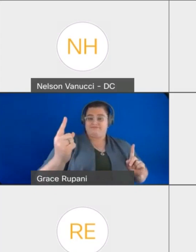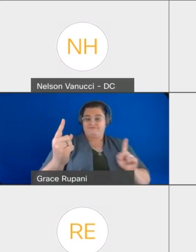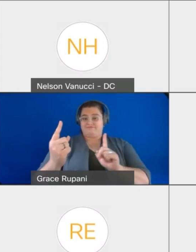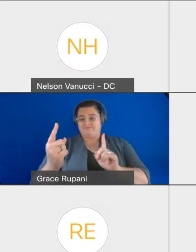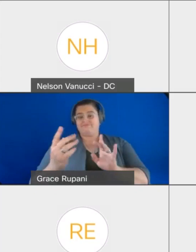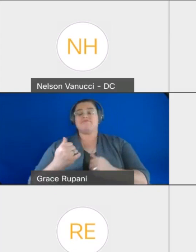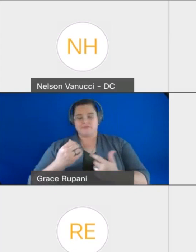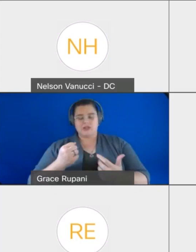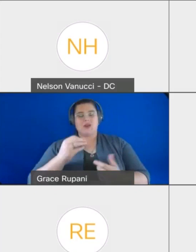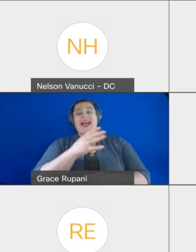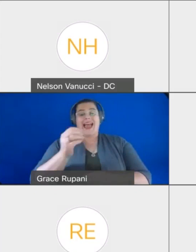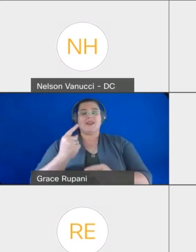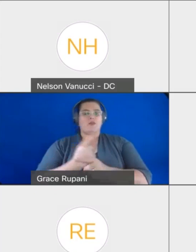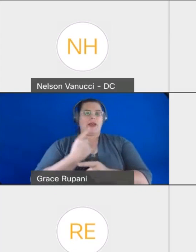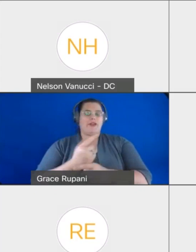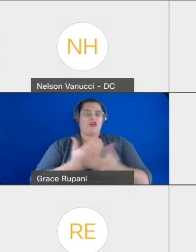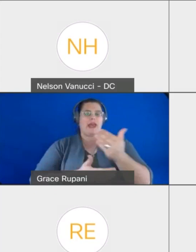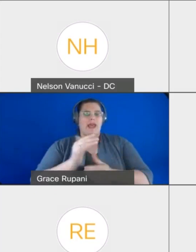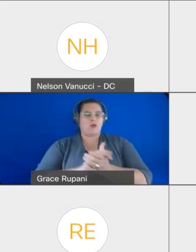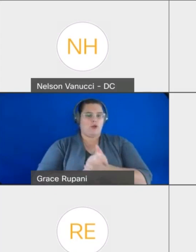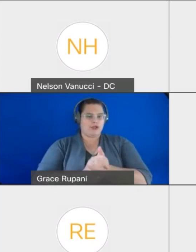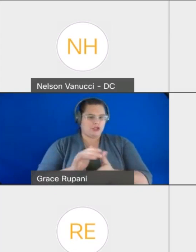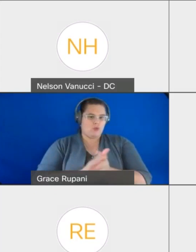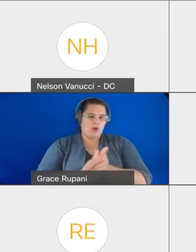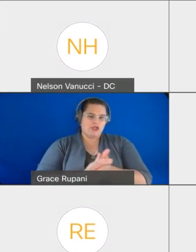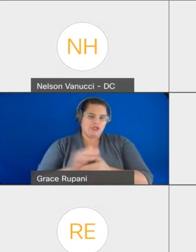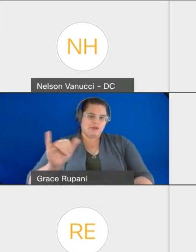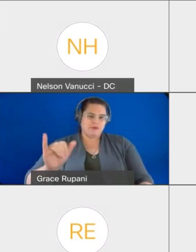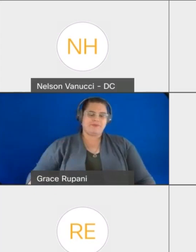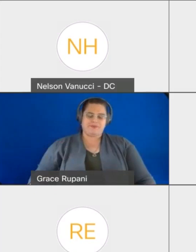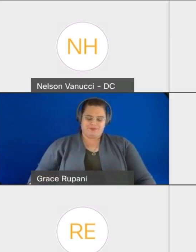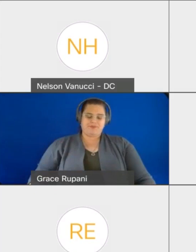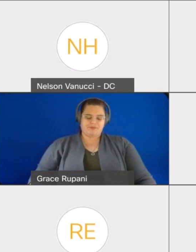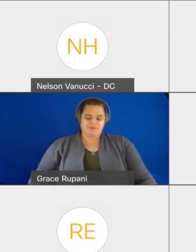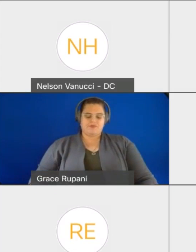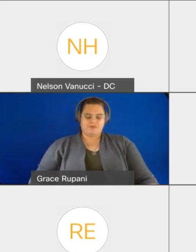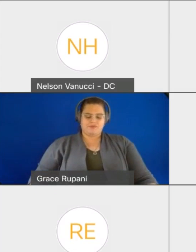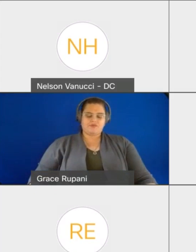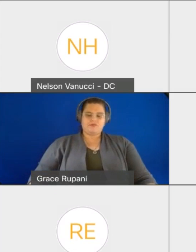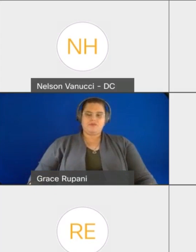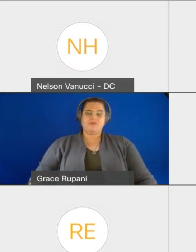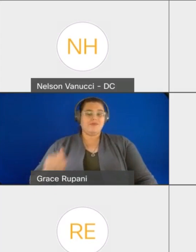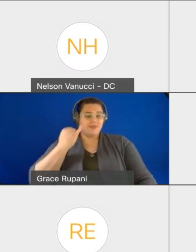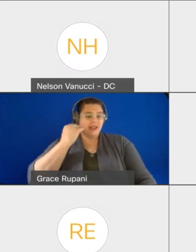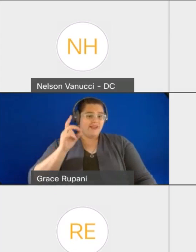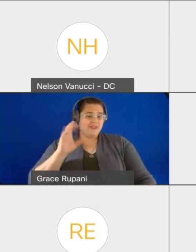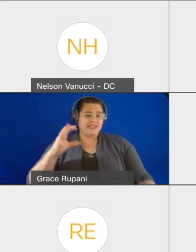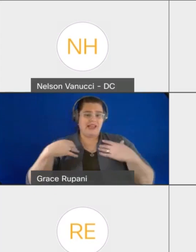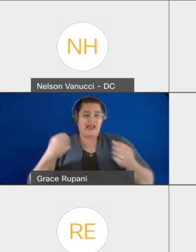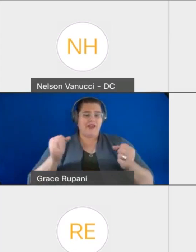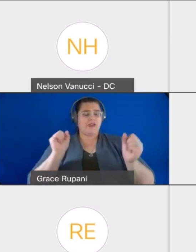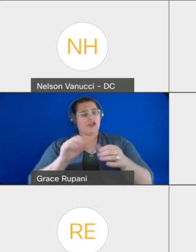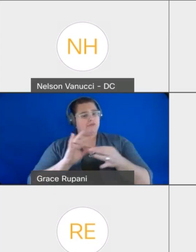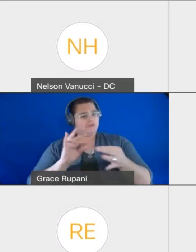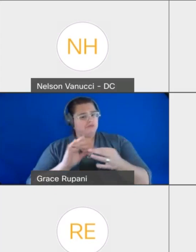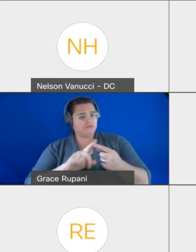And so if DC Health can speak to, the decision regarding routine testing, I also, as we talk about it,